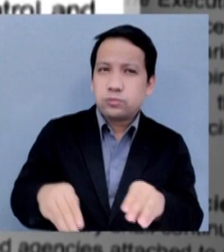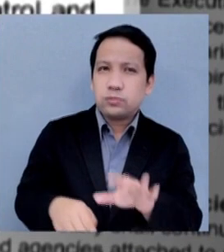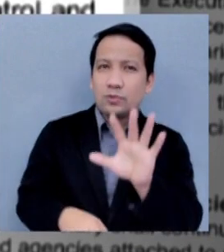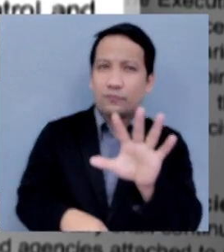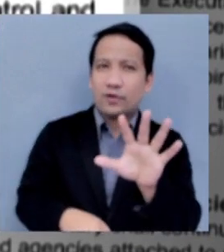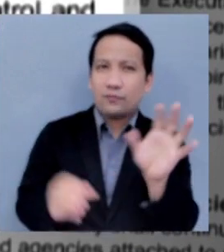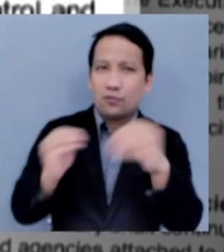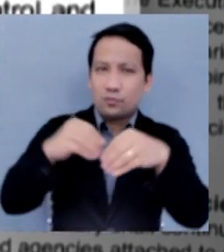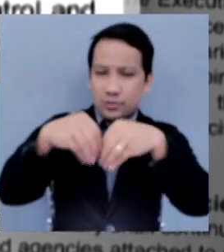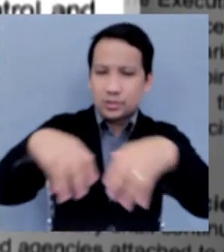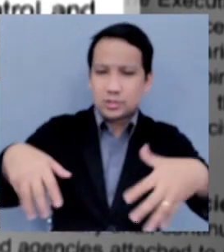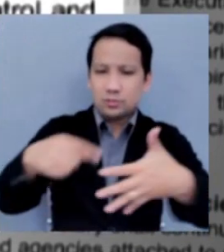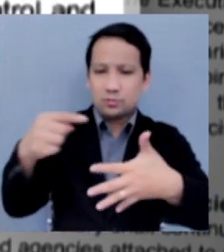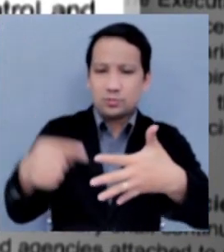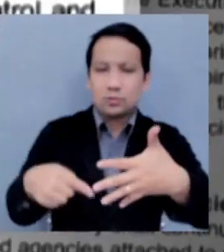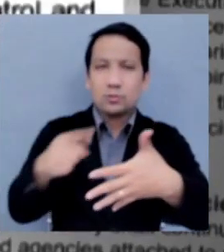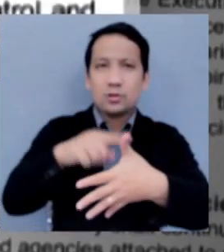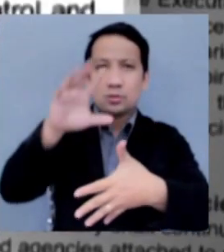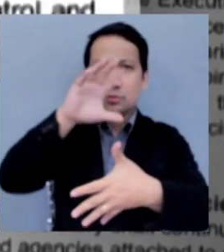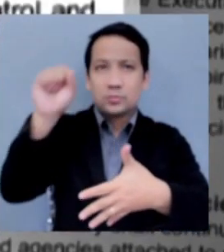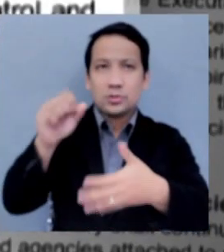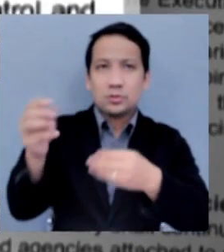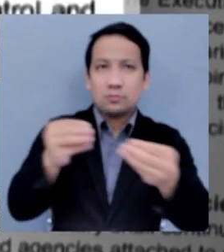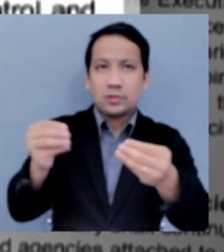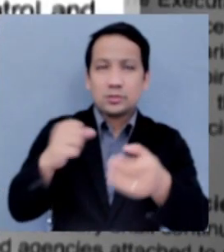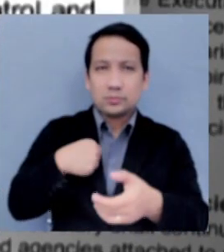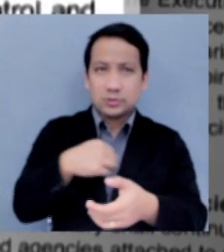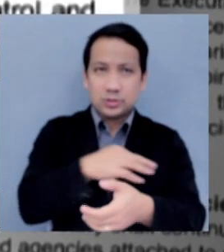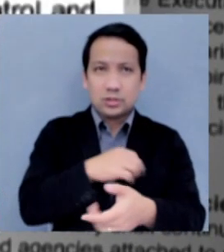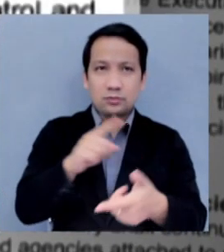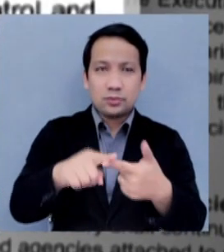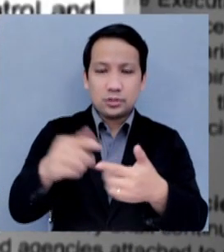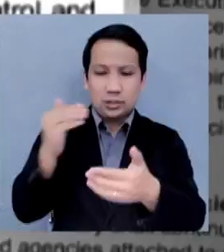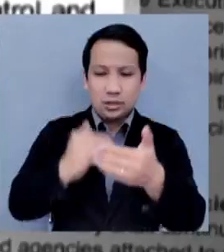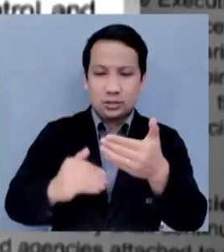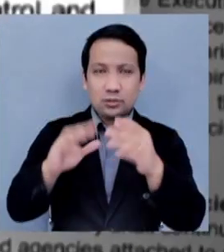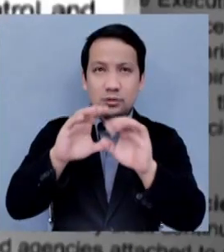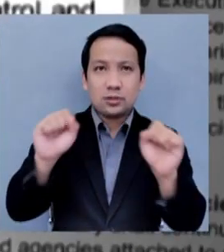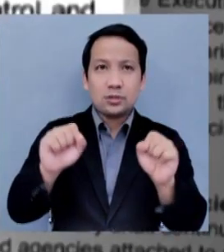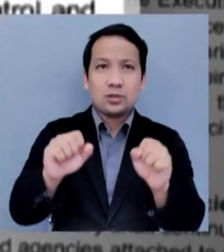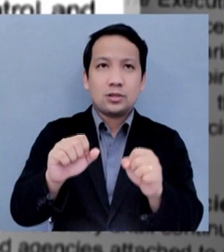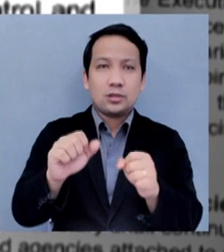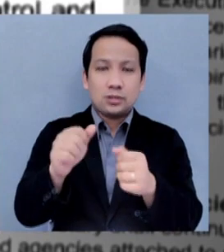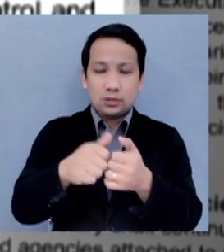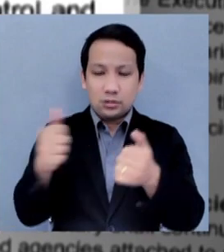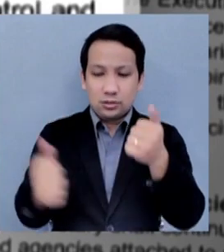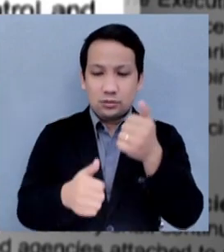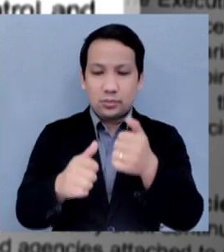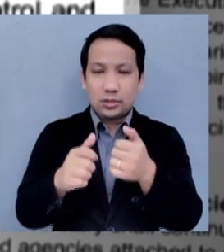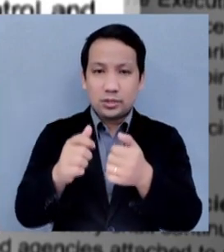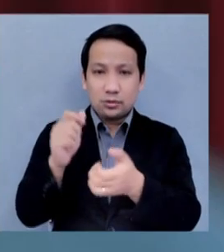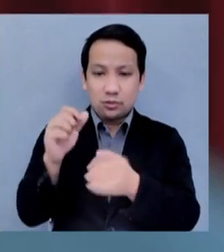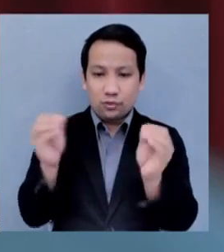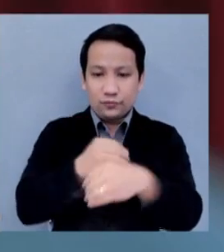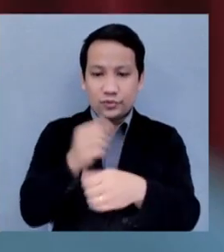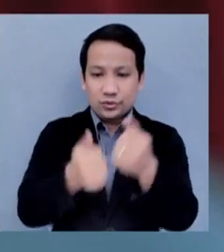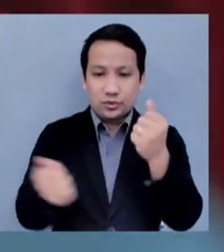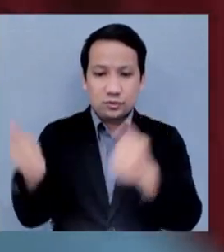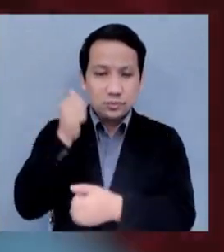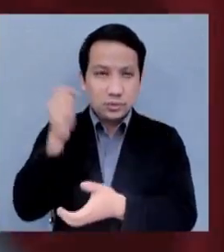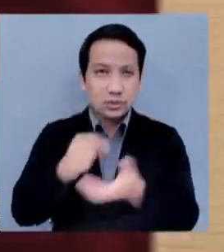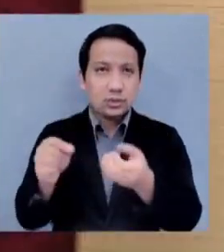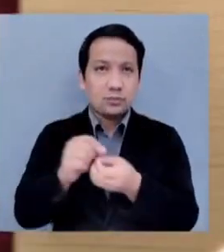offices. One of these is the presidential management staff under the office of the executive secretary, Lucas Bersamin. The PMS,